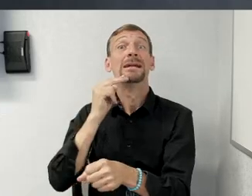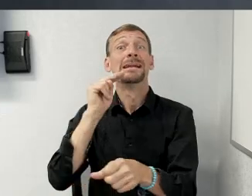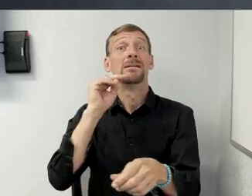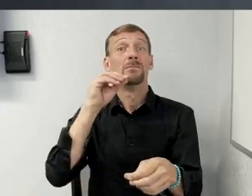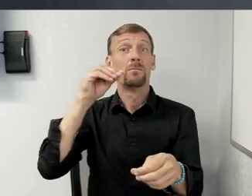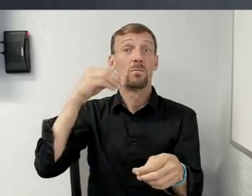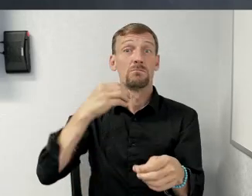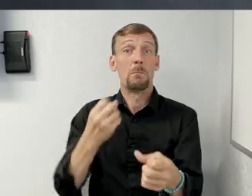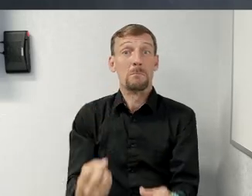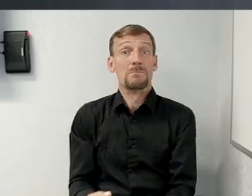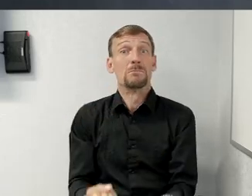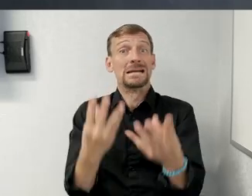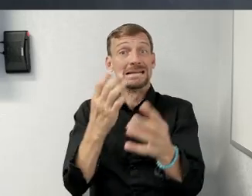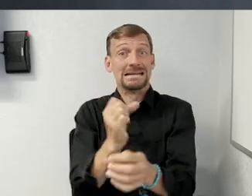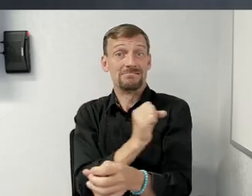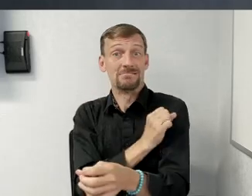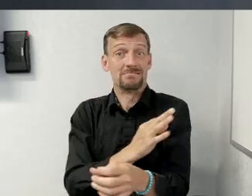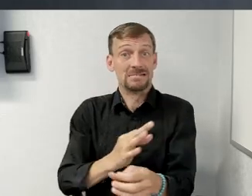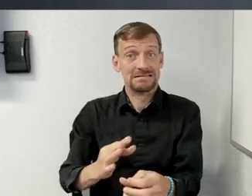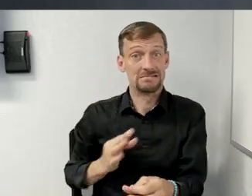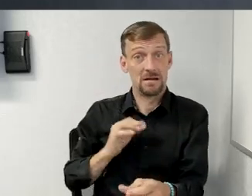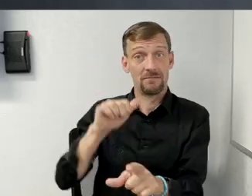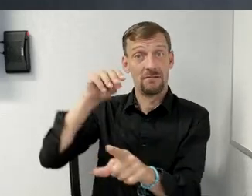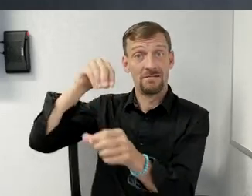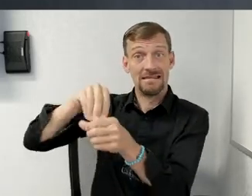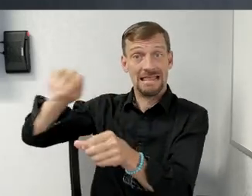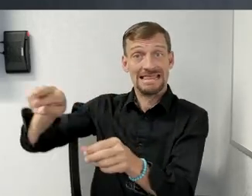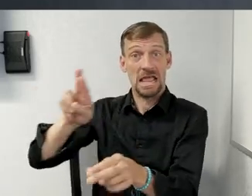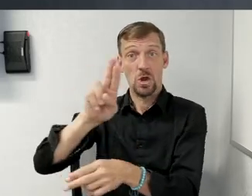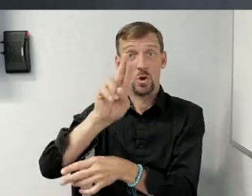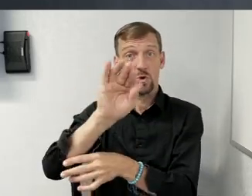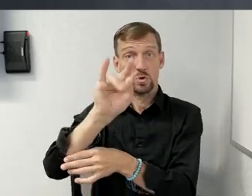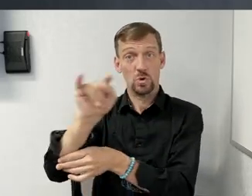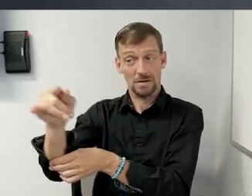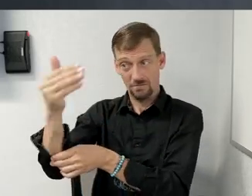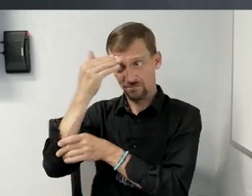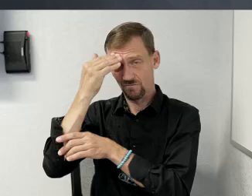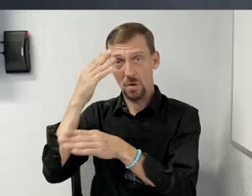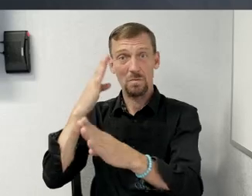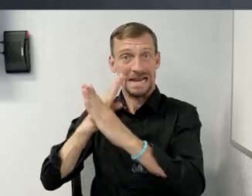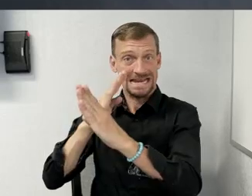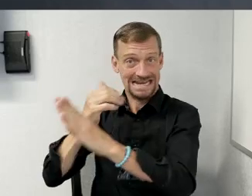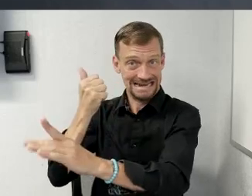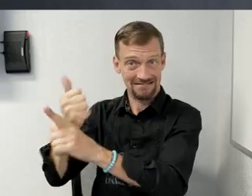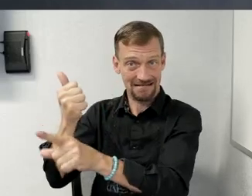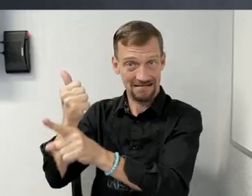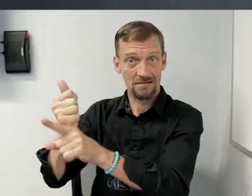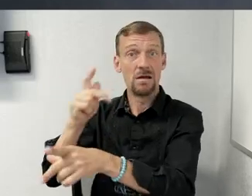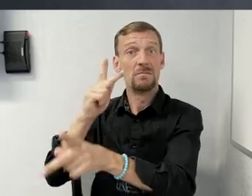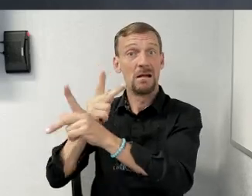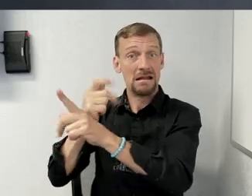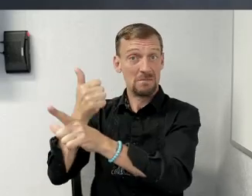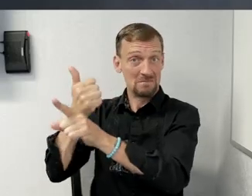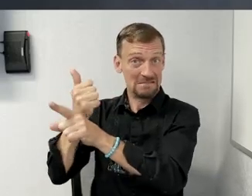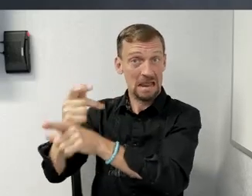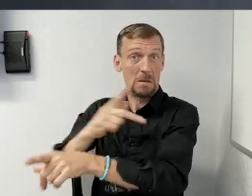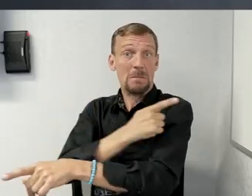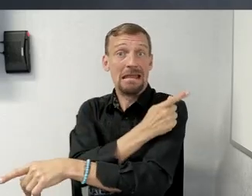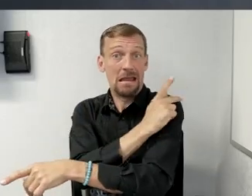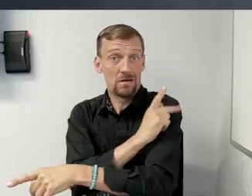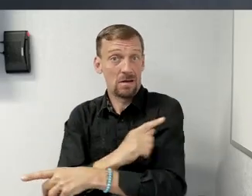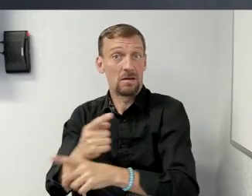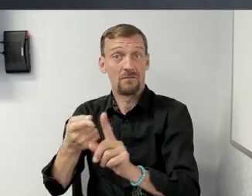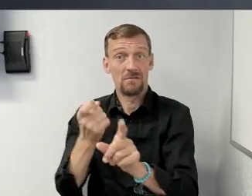in treating the COVID virus, that know how to protect themselves and protect their